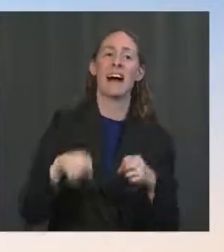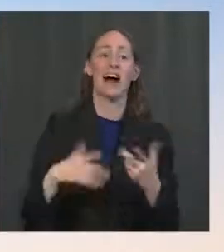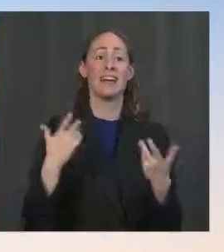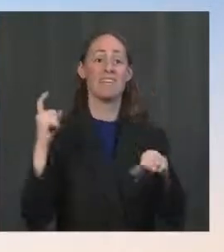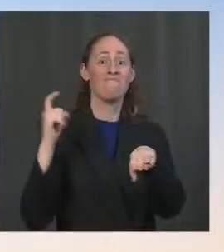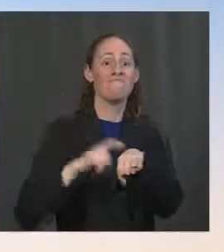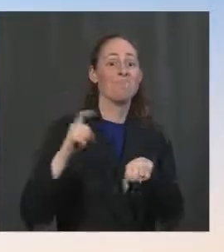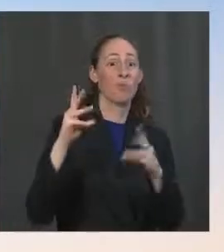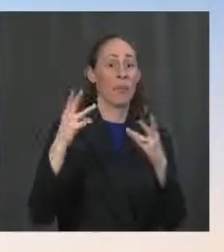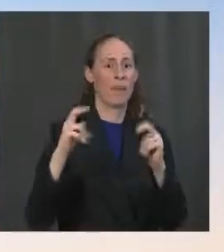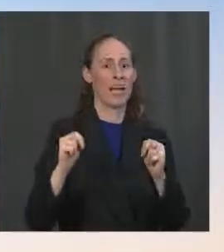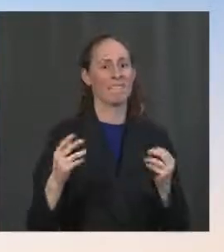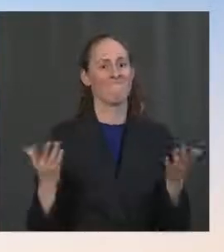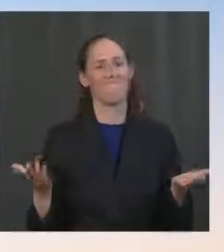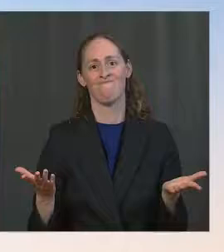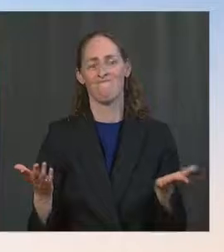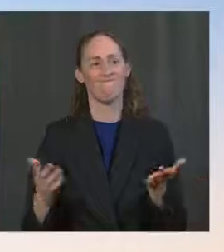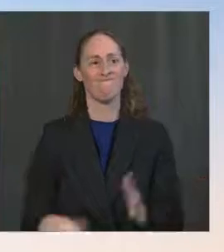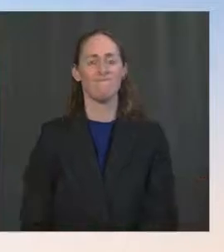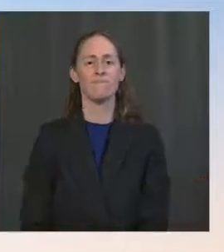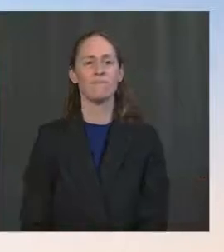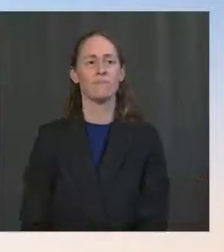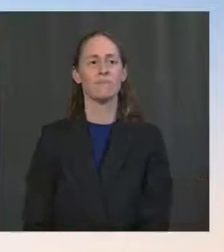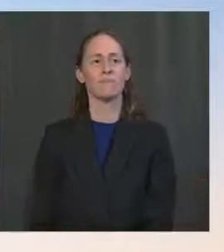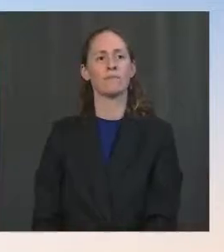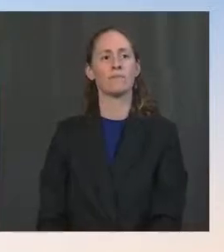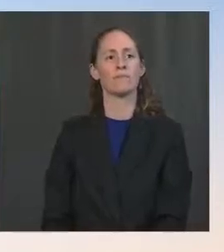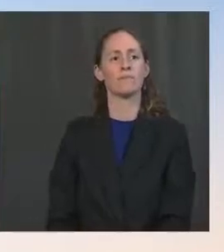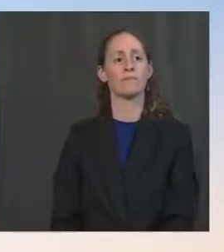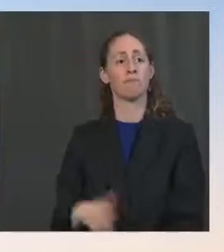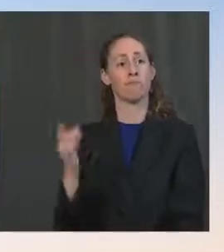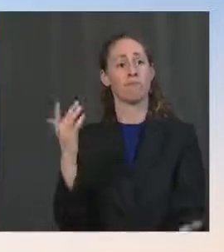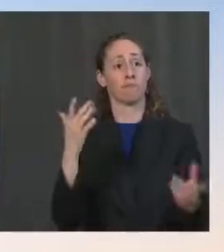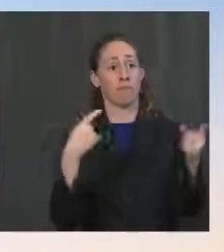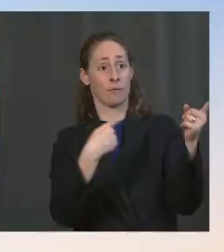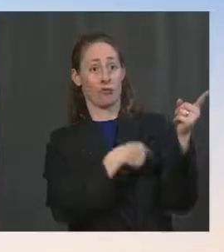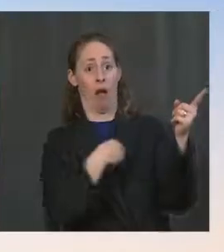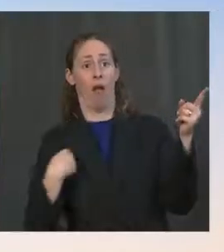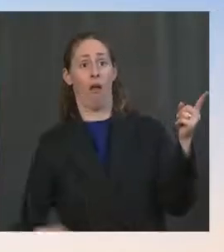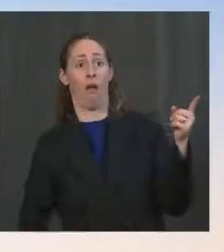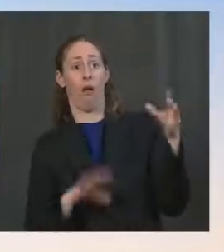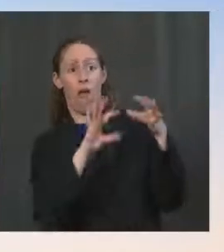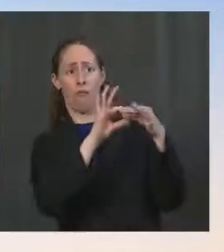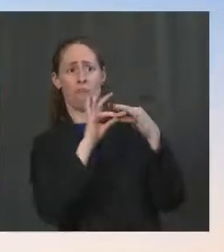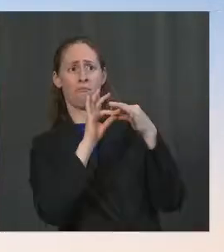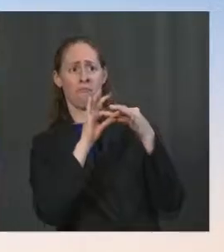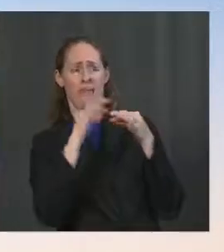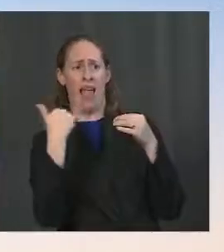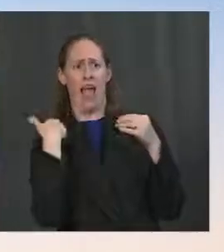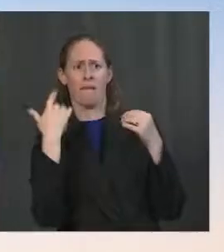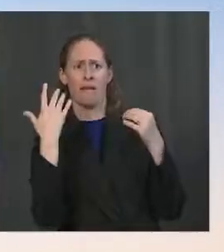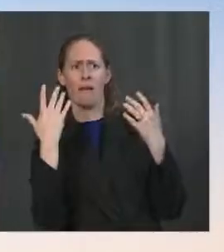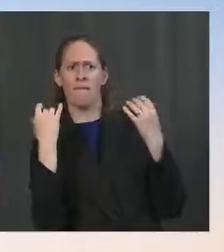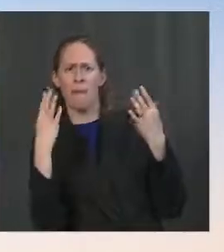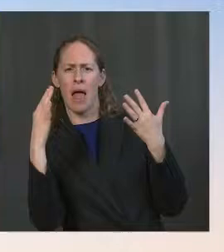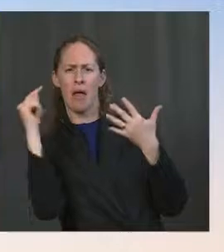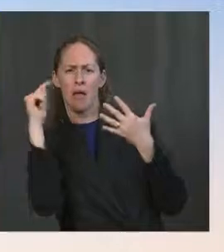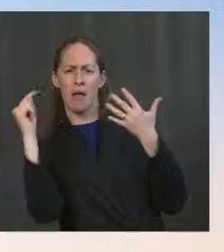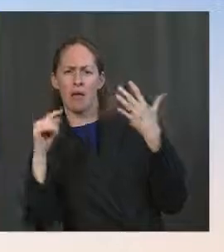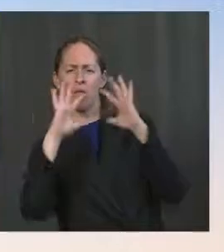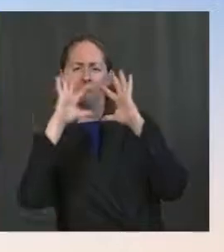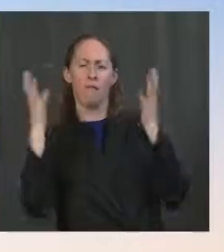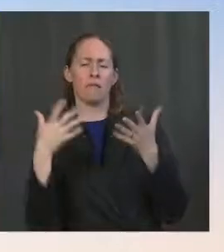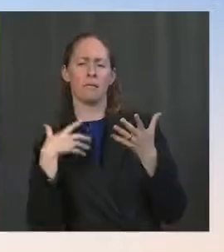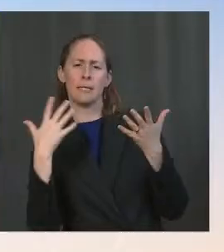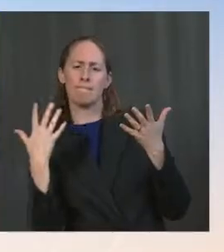that we look at our relationship with China and all the components through a comprehensive package. Go ahead. Thank you. One on Ukraine and